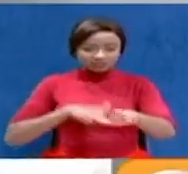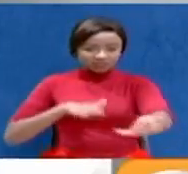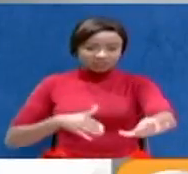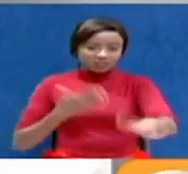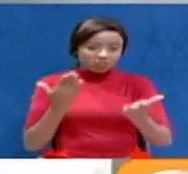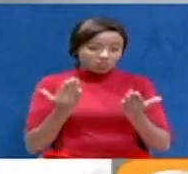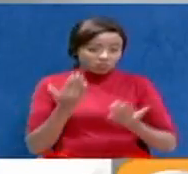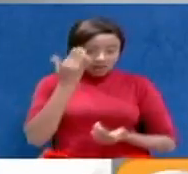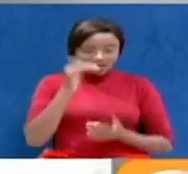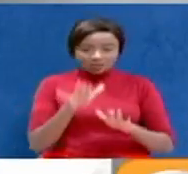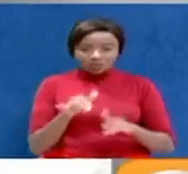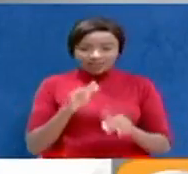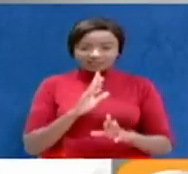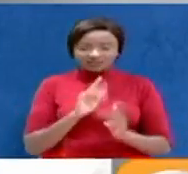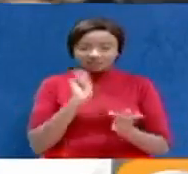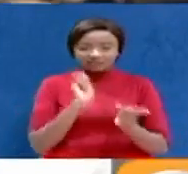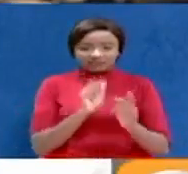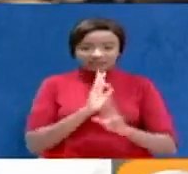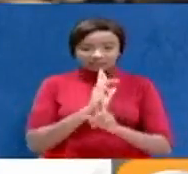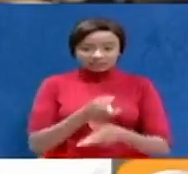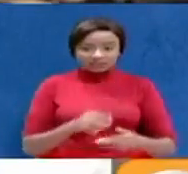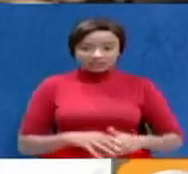waiting for COVID-19 test results.